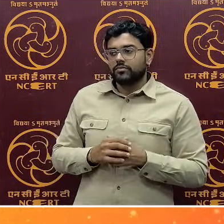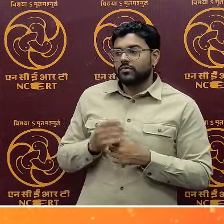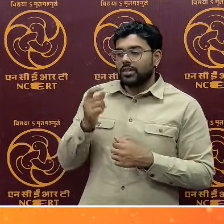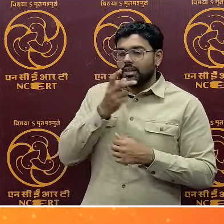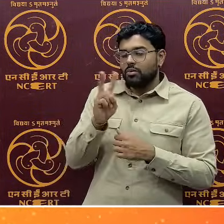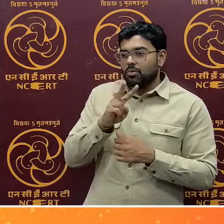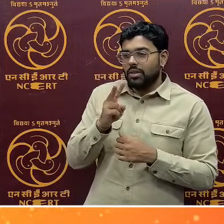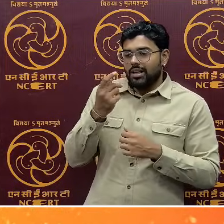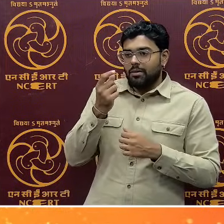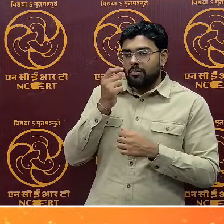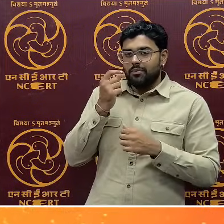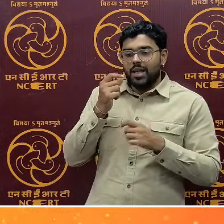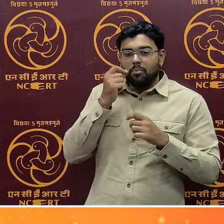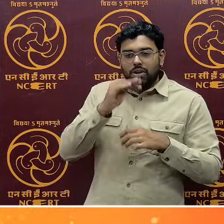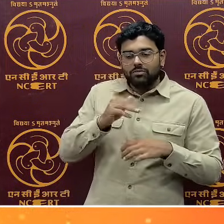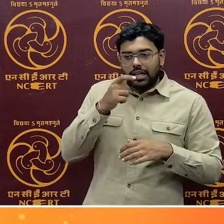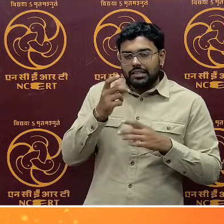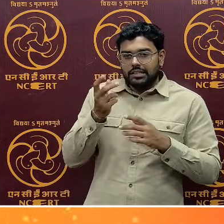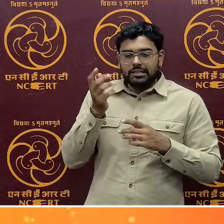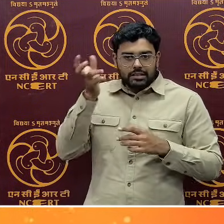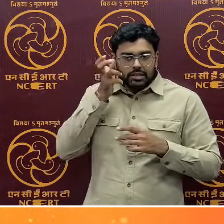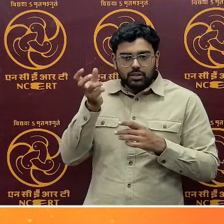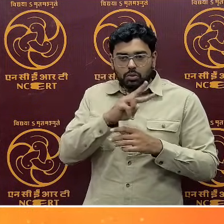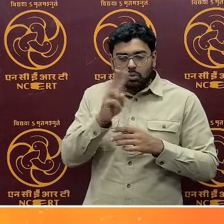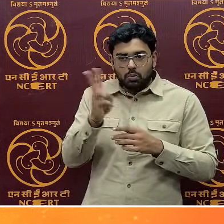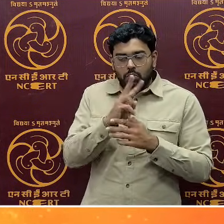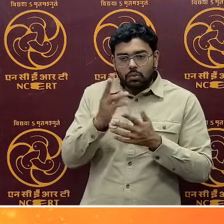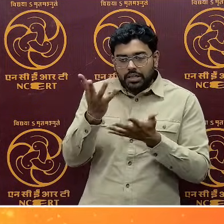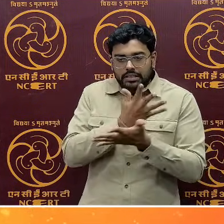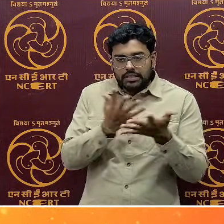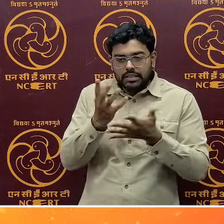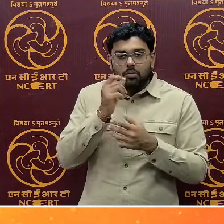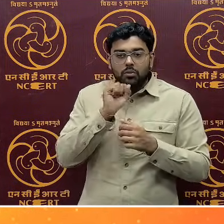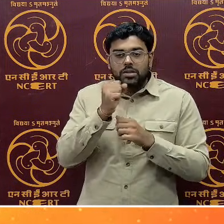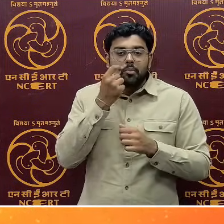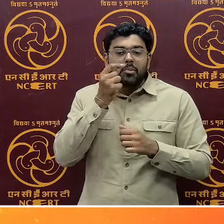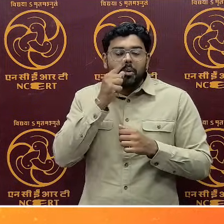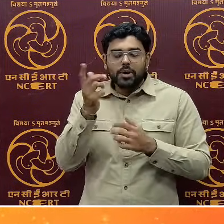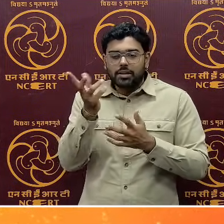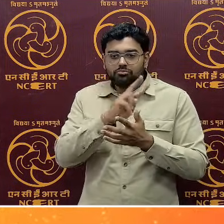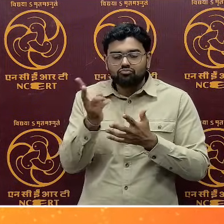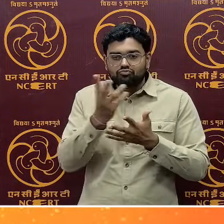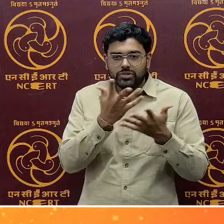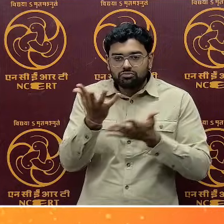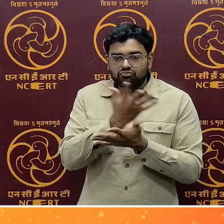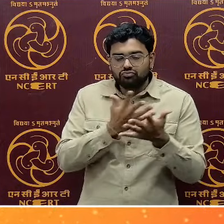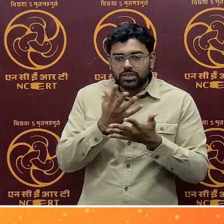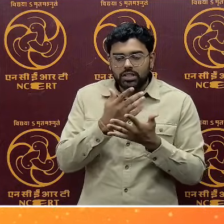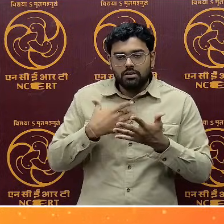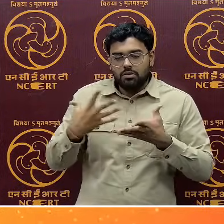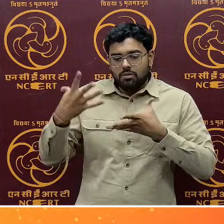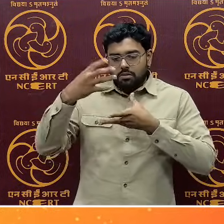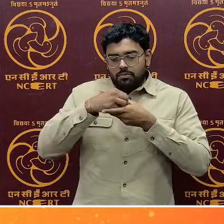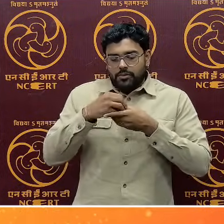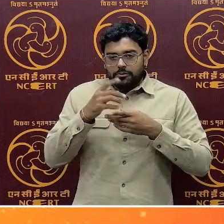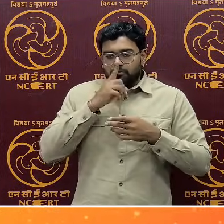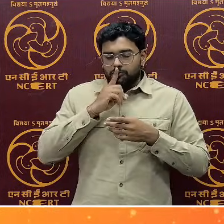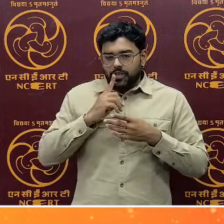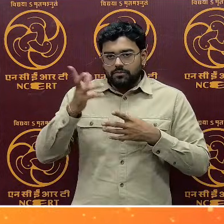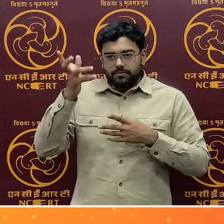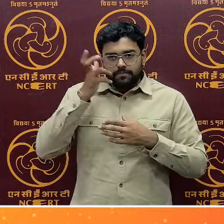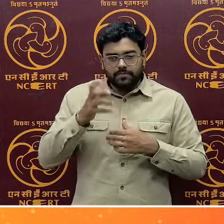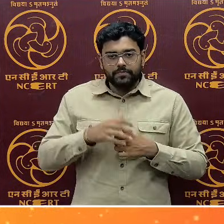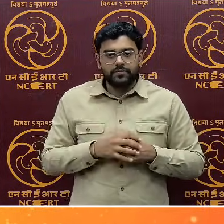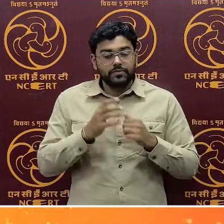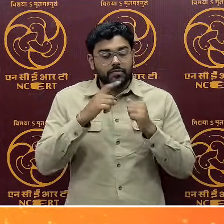conversation and getting the ideas. yes, because he was listening to all the facts his parents were providing, he was getting the ideas. Last